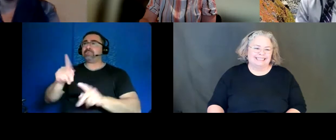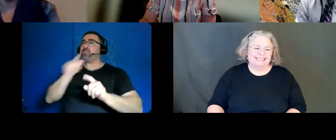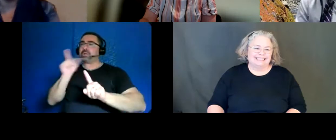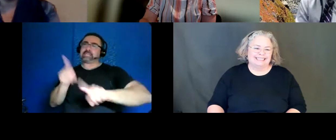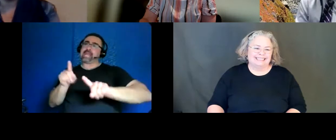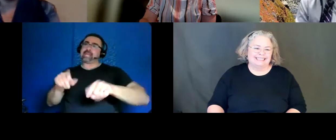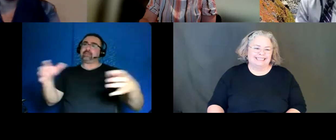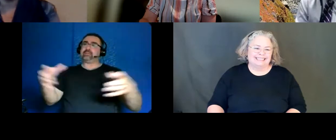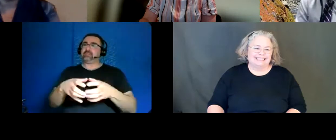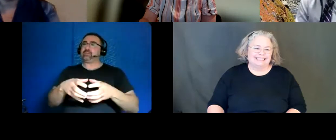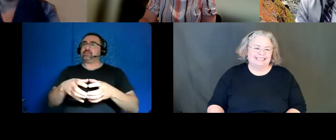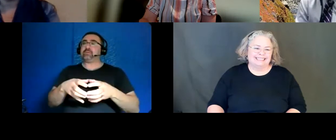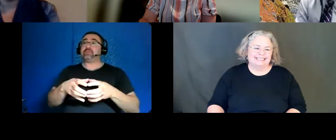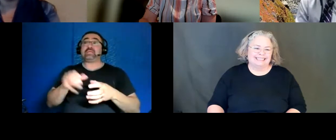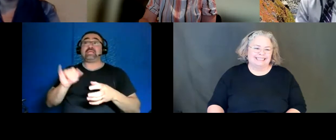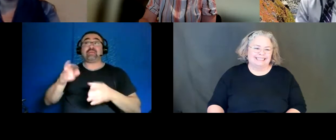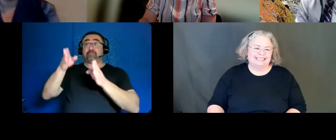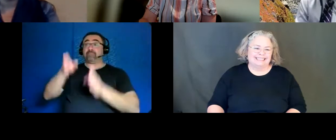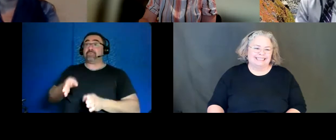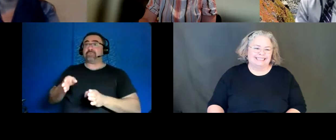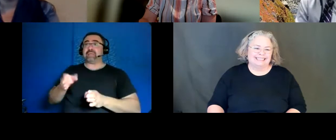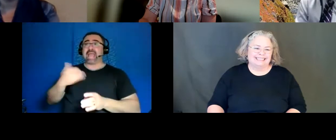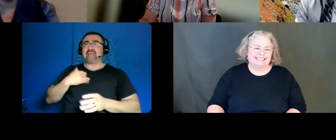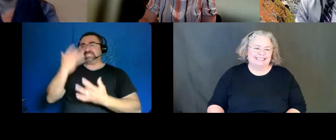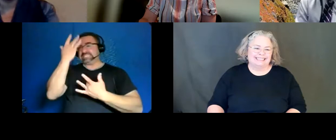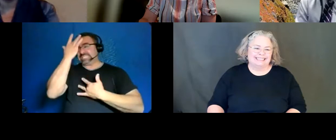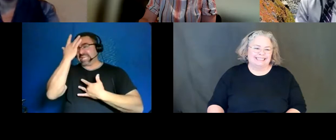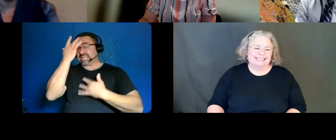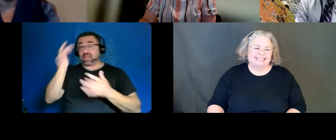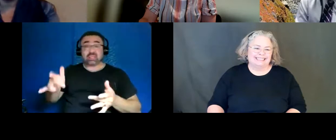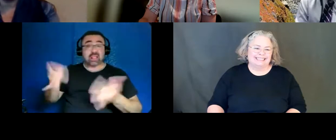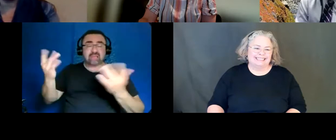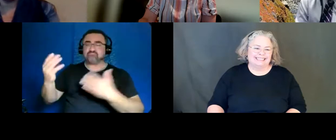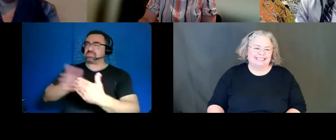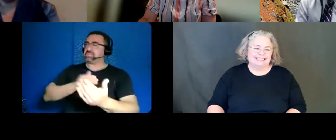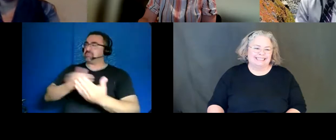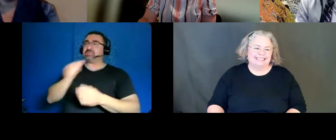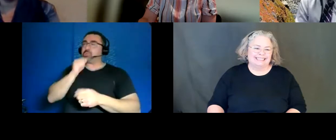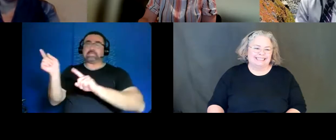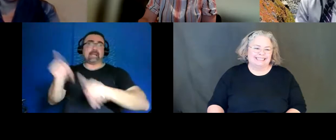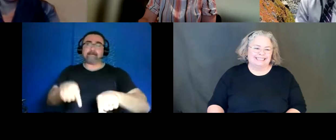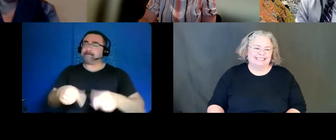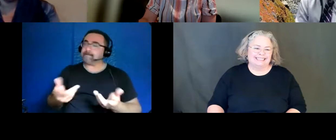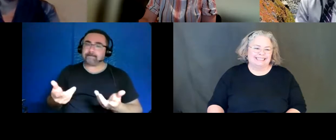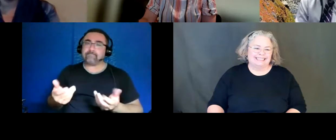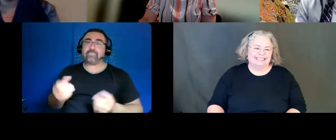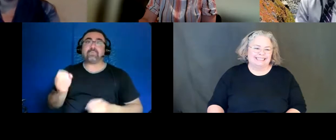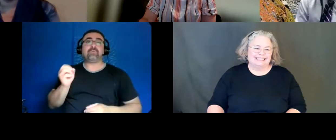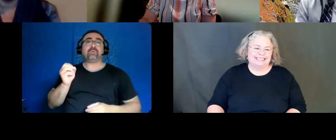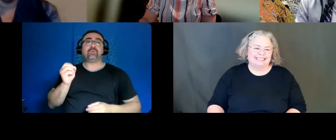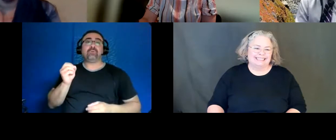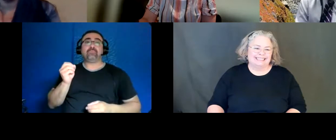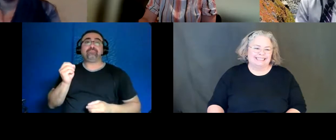group, that if someone does have mild symptoms, that they do not attend, or if they have been